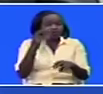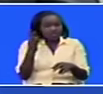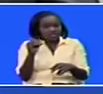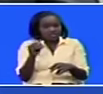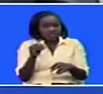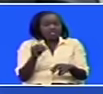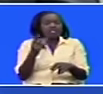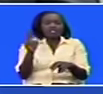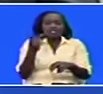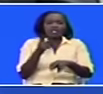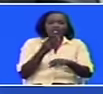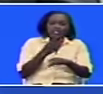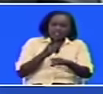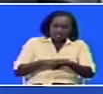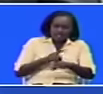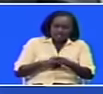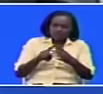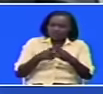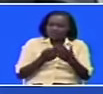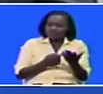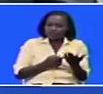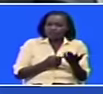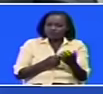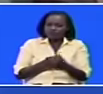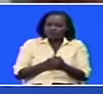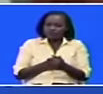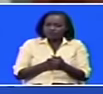second session or the afternoon session begins?